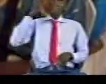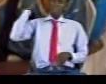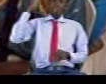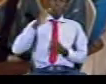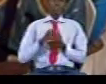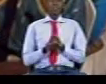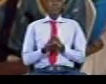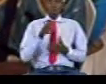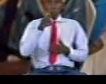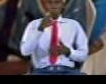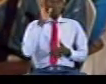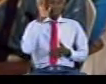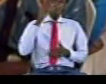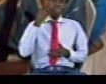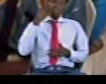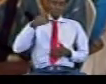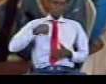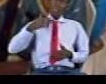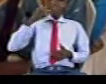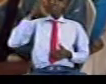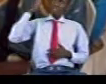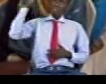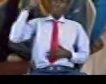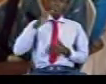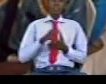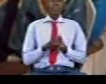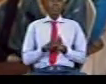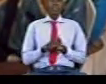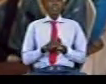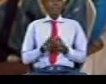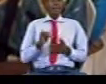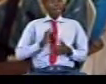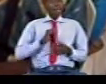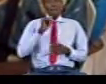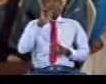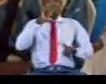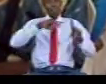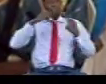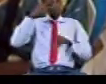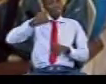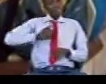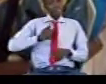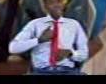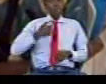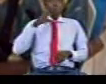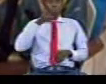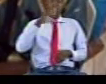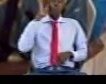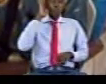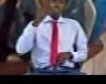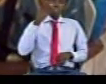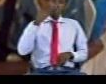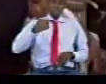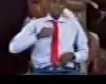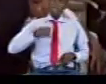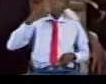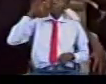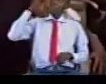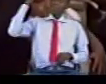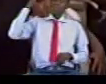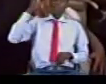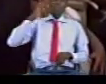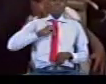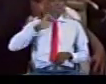I said, you see me there. Yeah. I'm saying it for myself. I said, you see me there. Yeah. I'll see you there